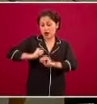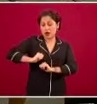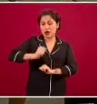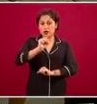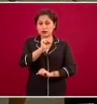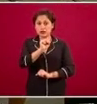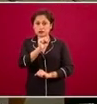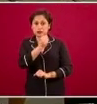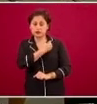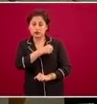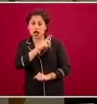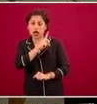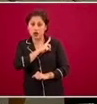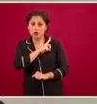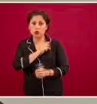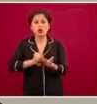validity